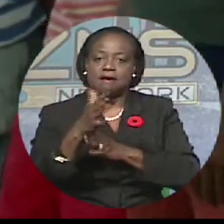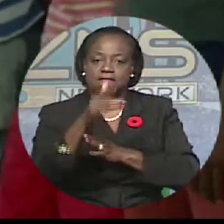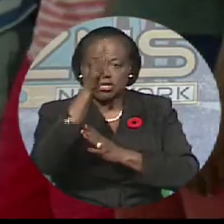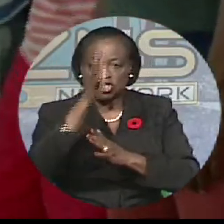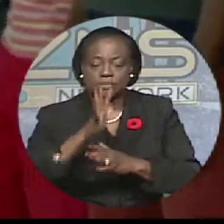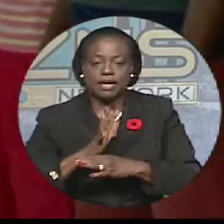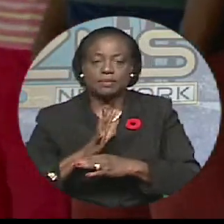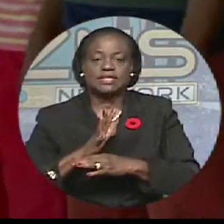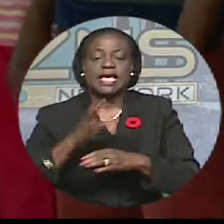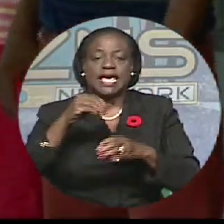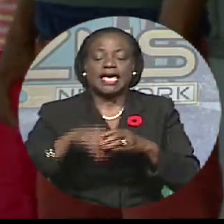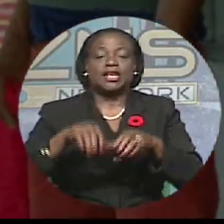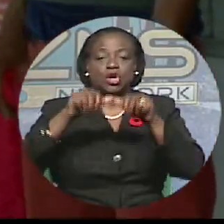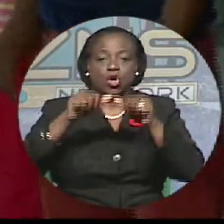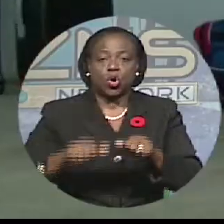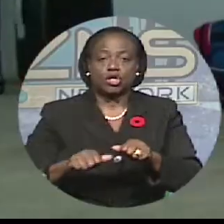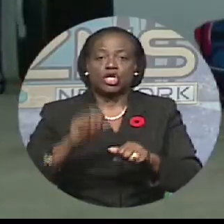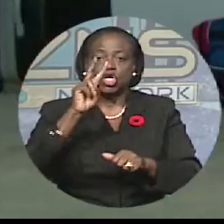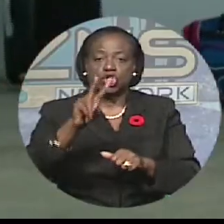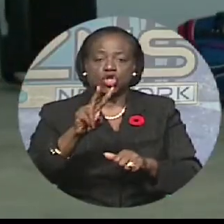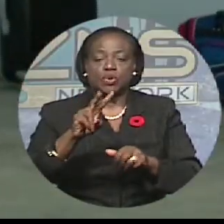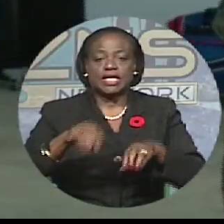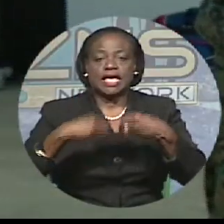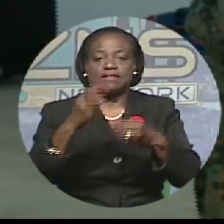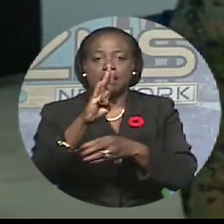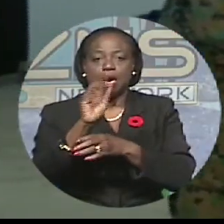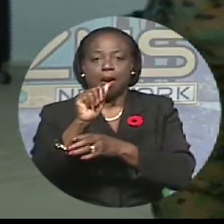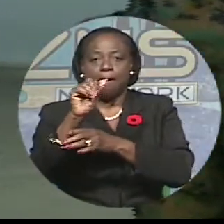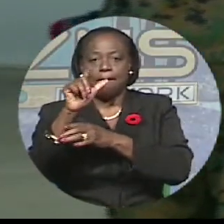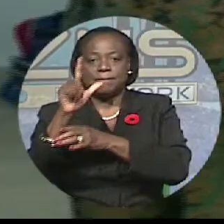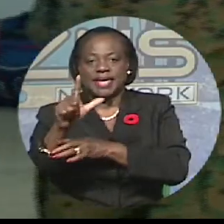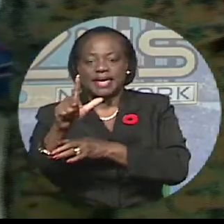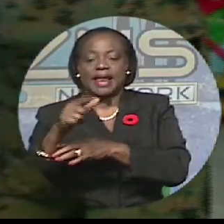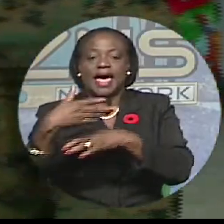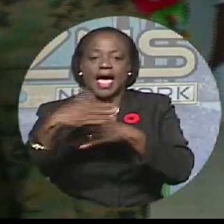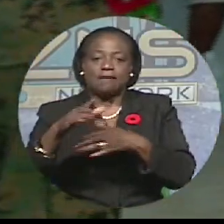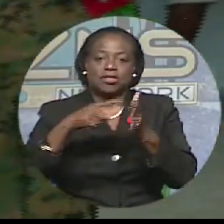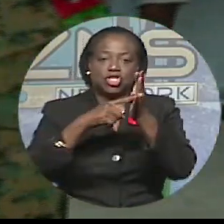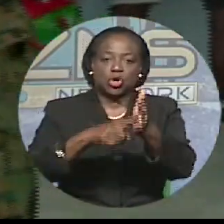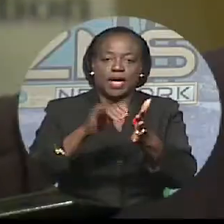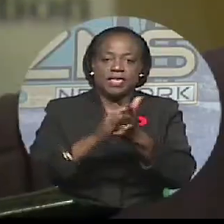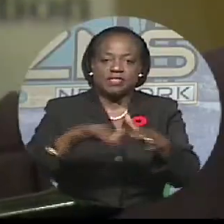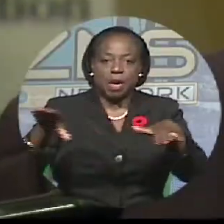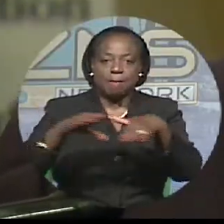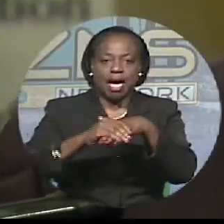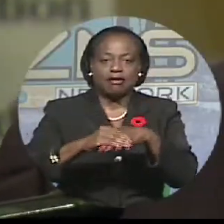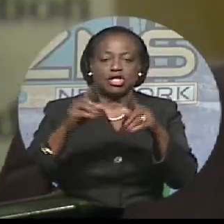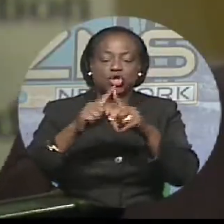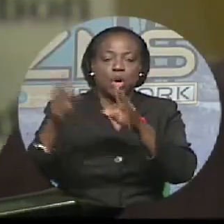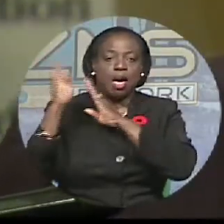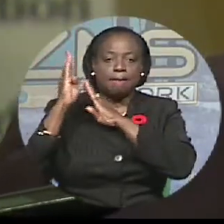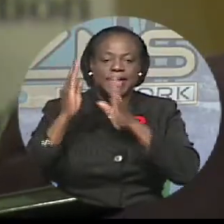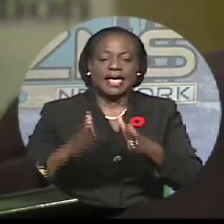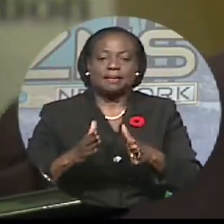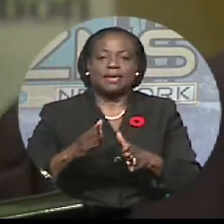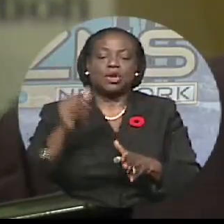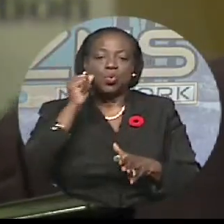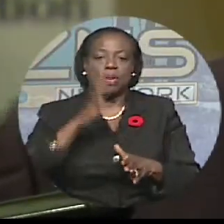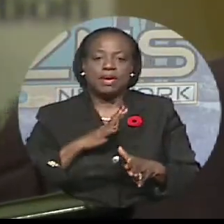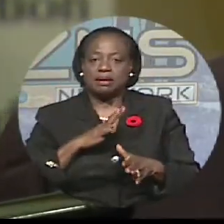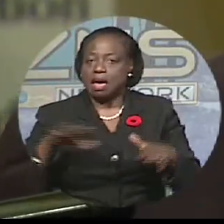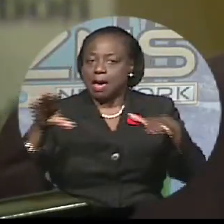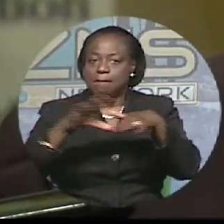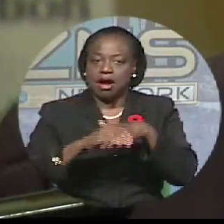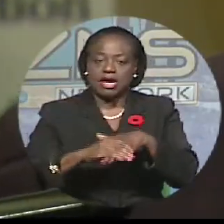Fisheries Act. 2 of them were granted bail after showing evidence that they were married to Bahamian women. Married to Bahamian don't give you